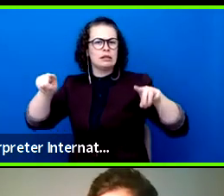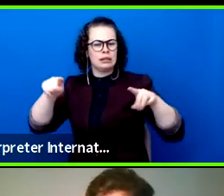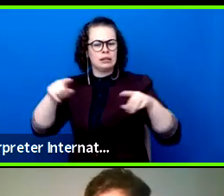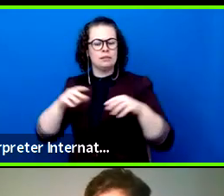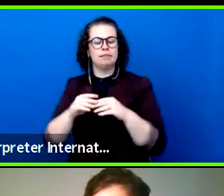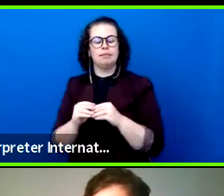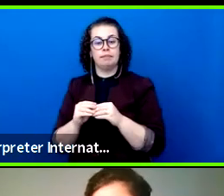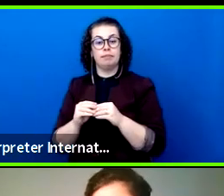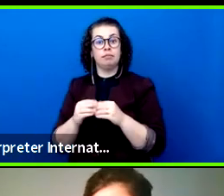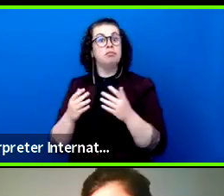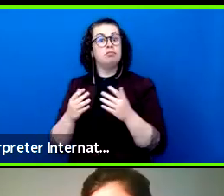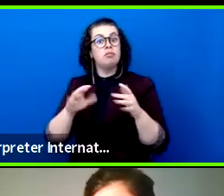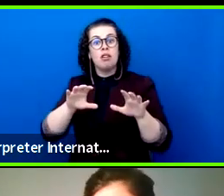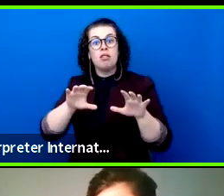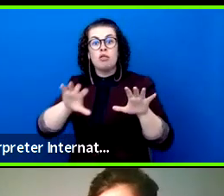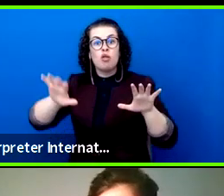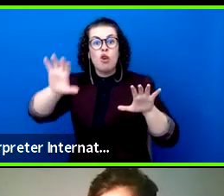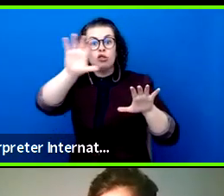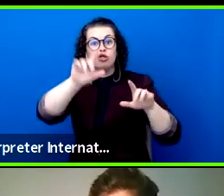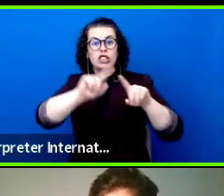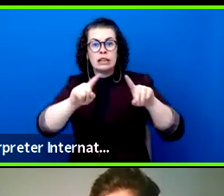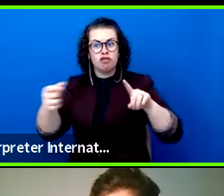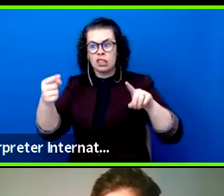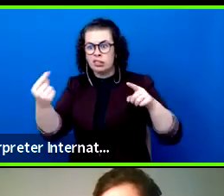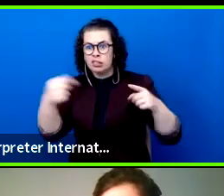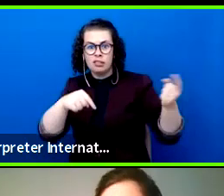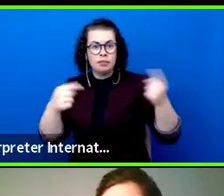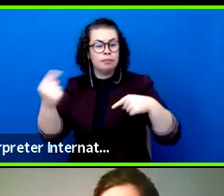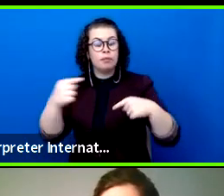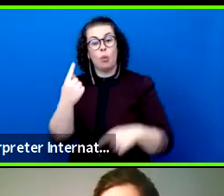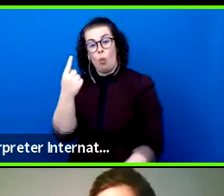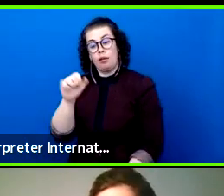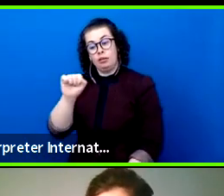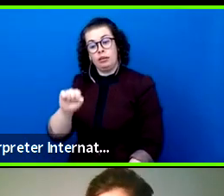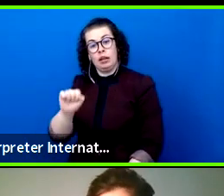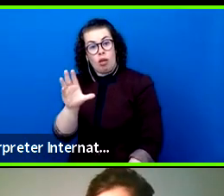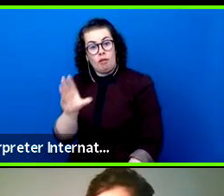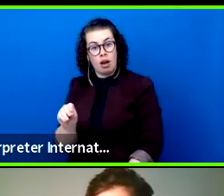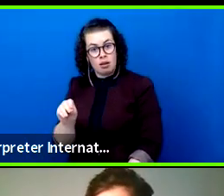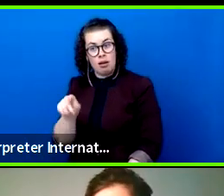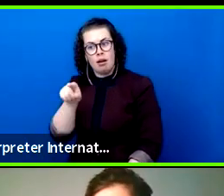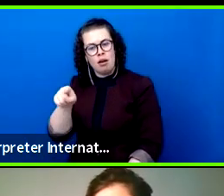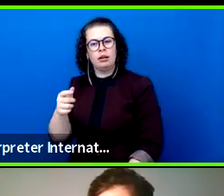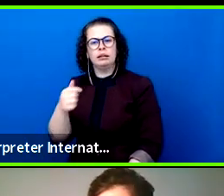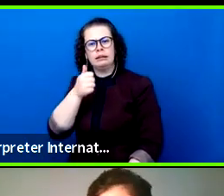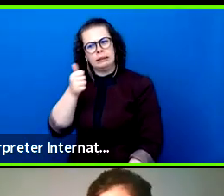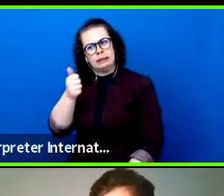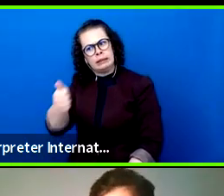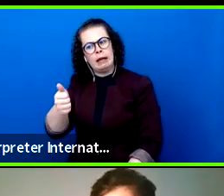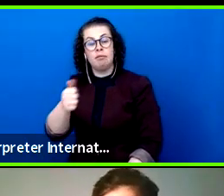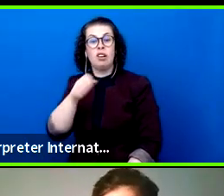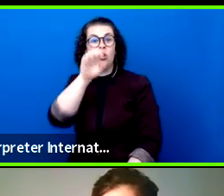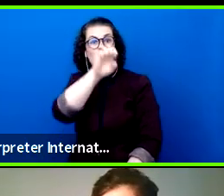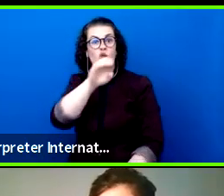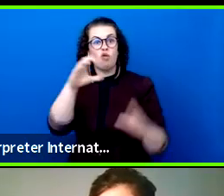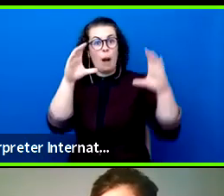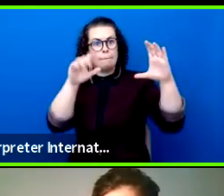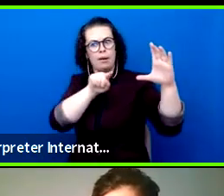from different countries, starting with Yvette Hardy from South Africa, who would present an outer perspective on the